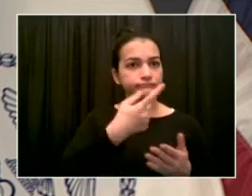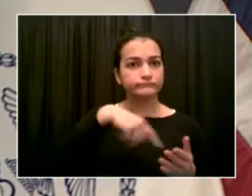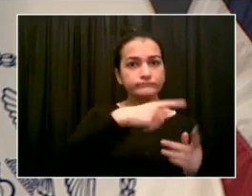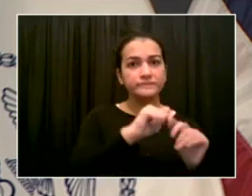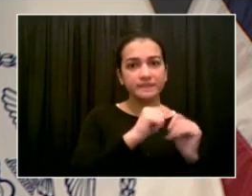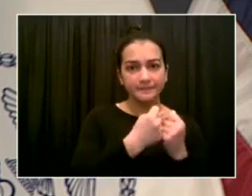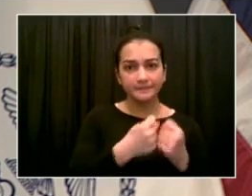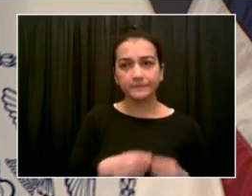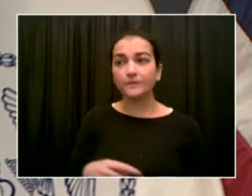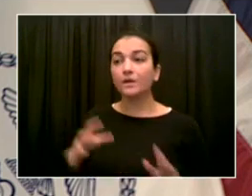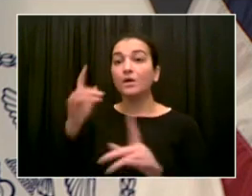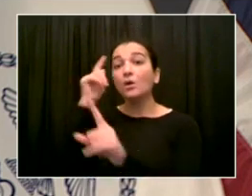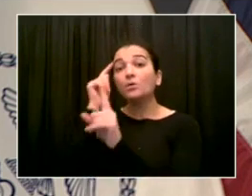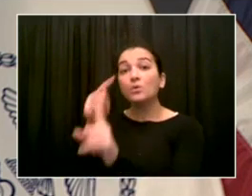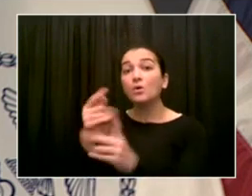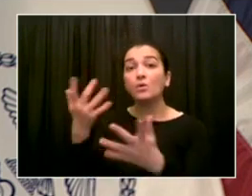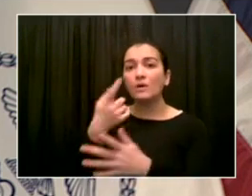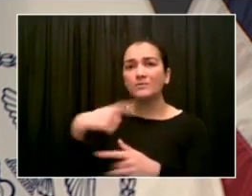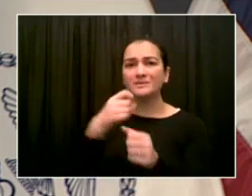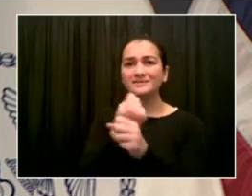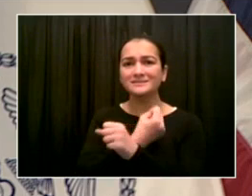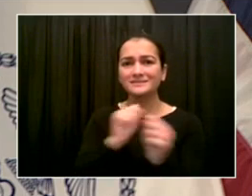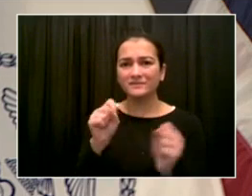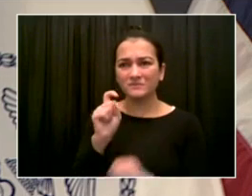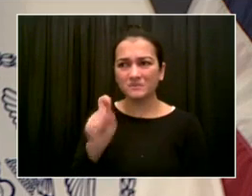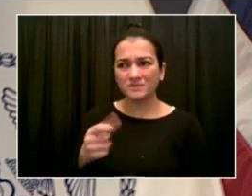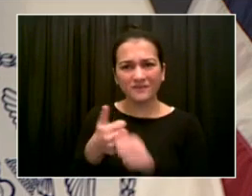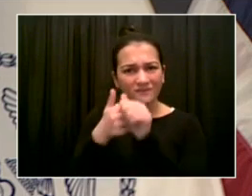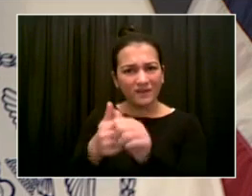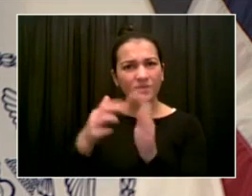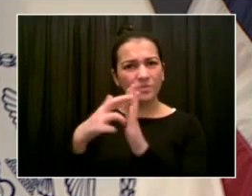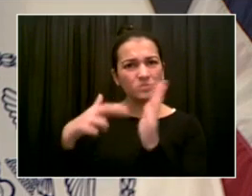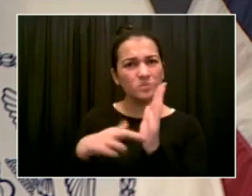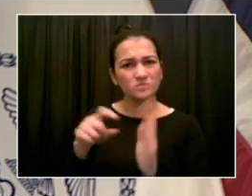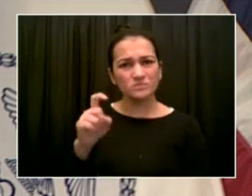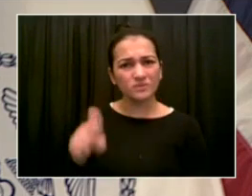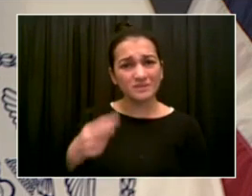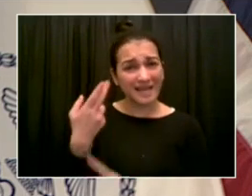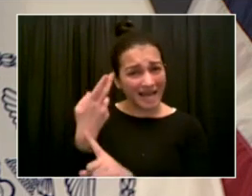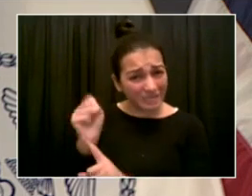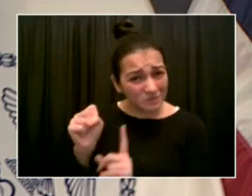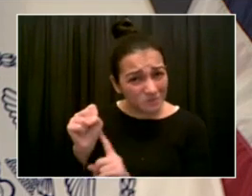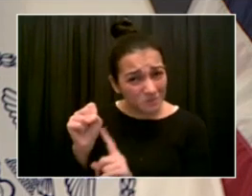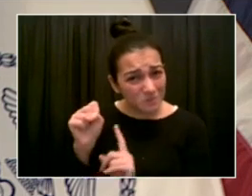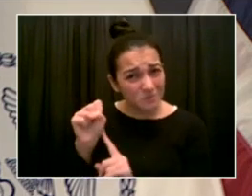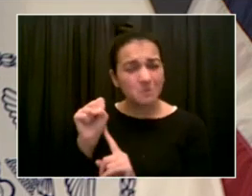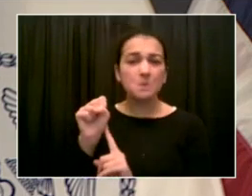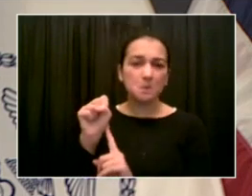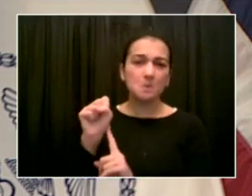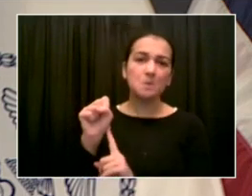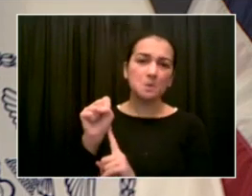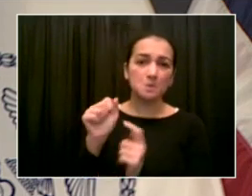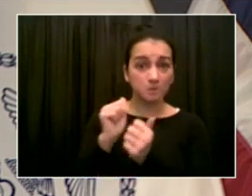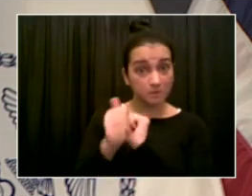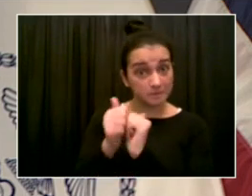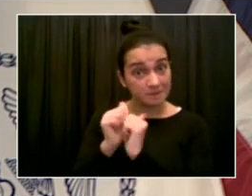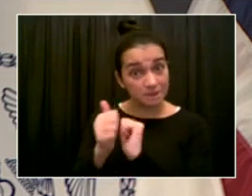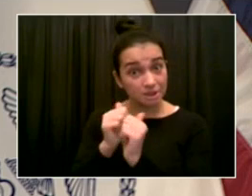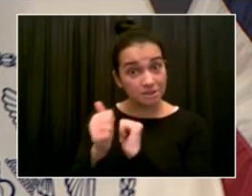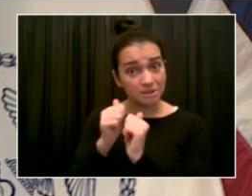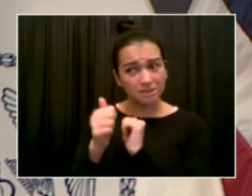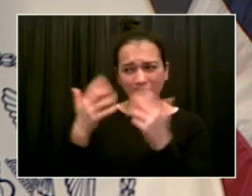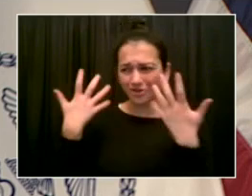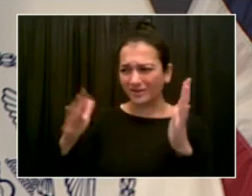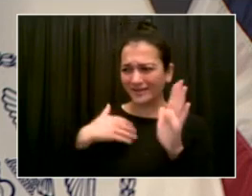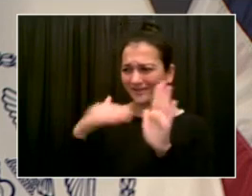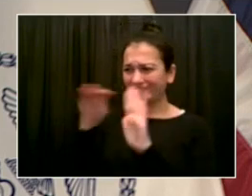our high school athletes in our public schools, and I think that's been really helpful. But this is the first I'm hearing of this. Dr. Choksi, are